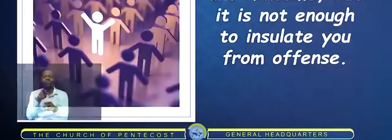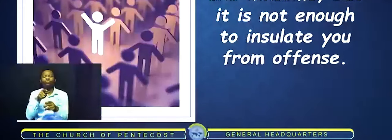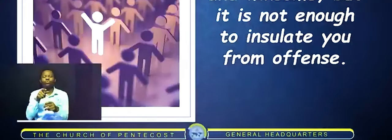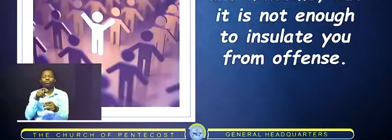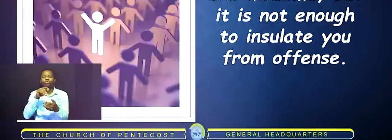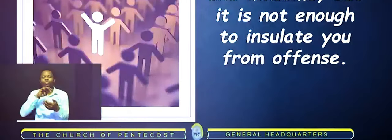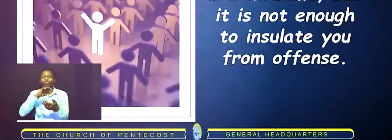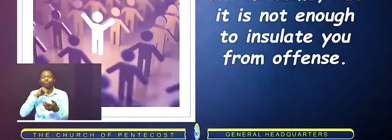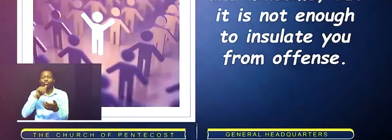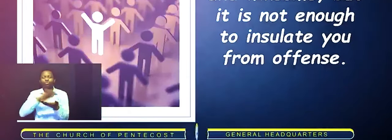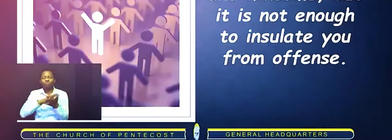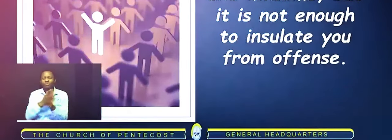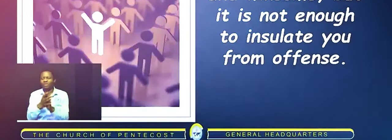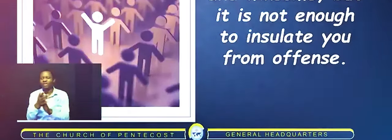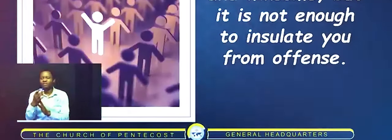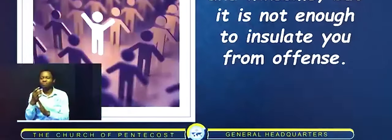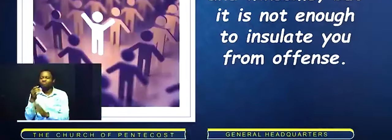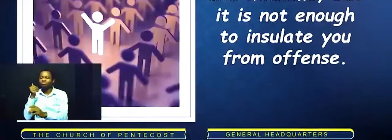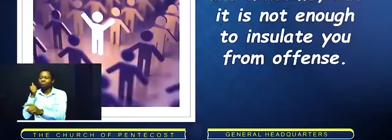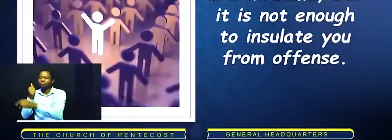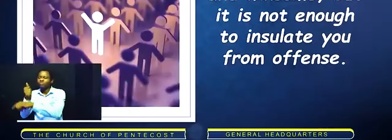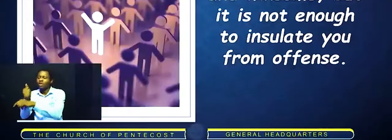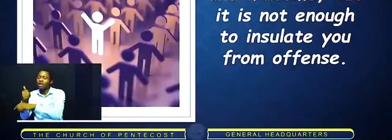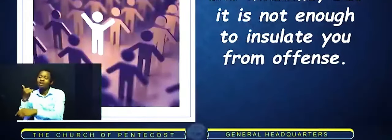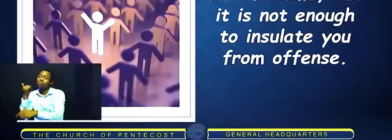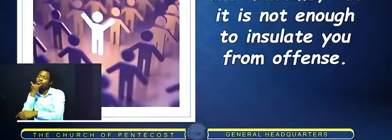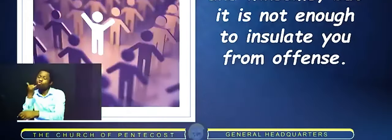offense or from offending